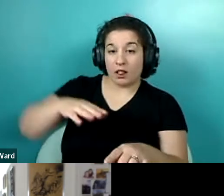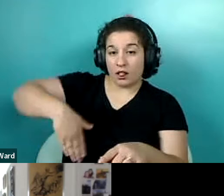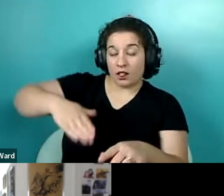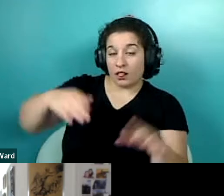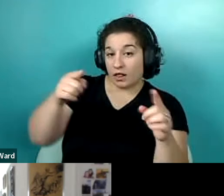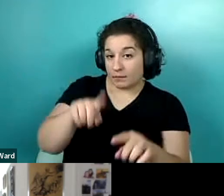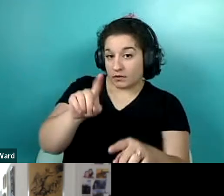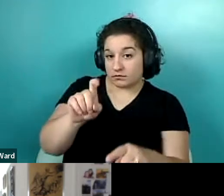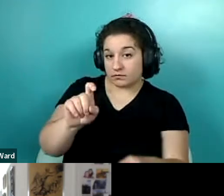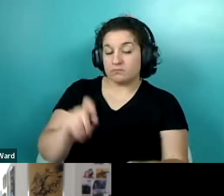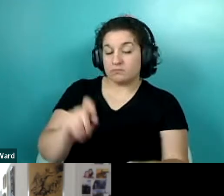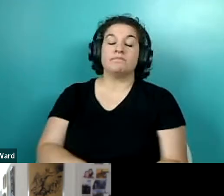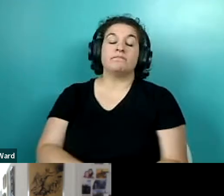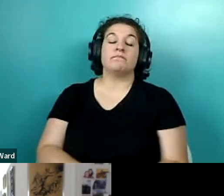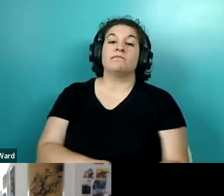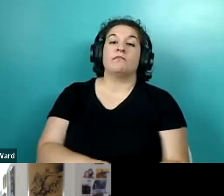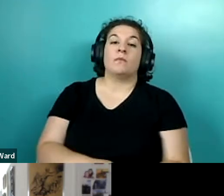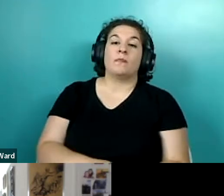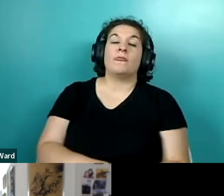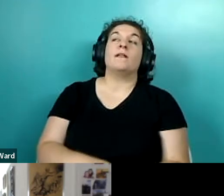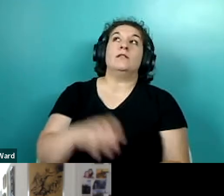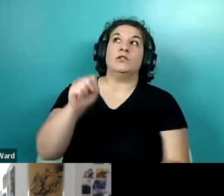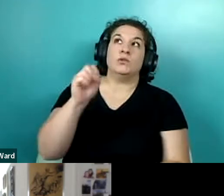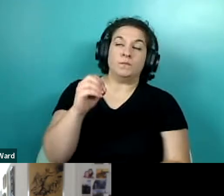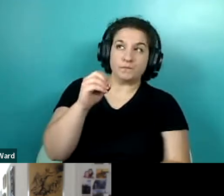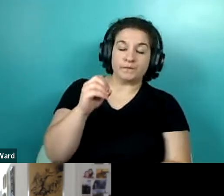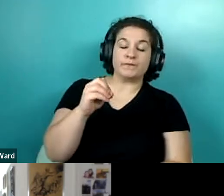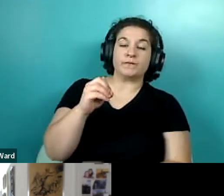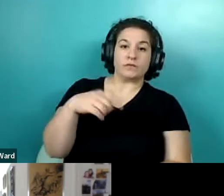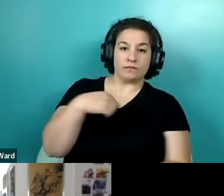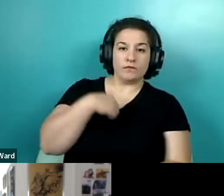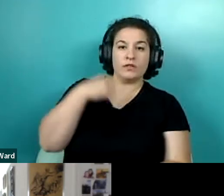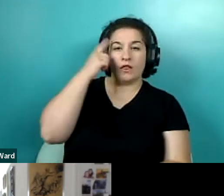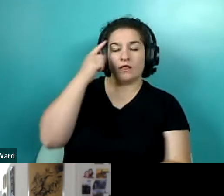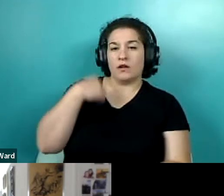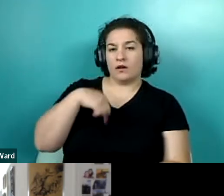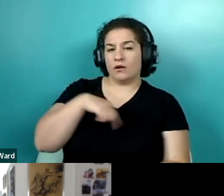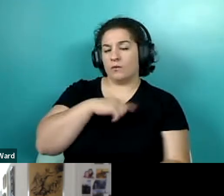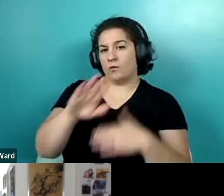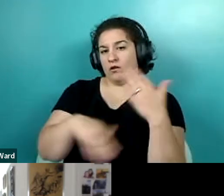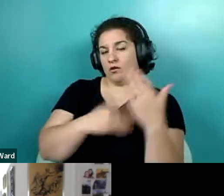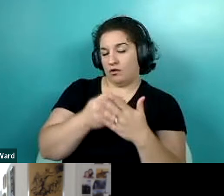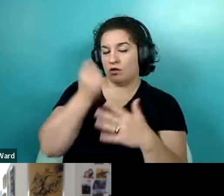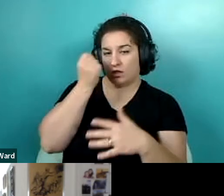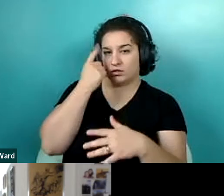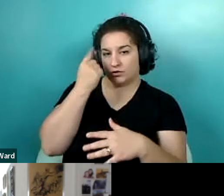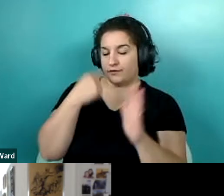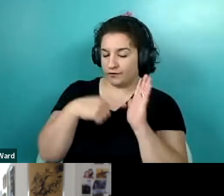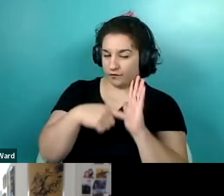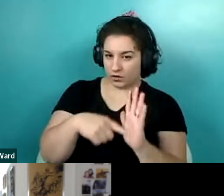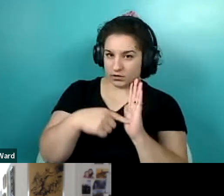So I think we all understand, for example, that the Civil Rights Act